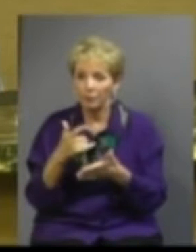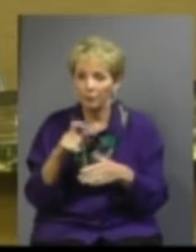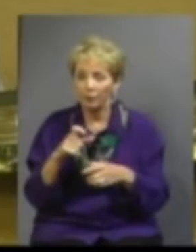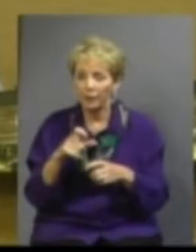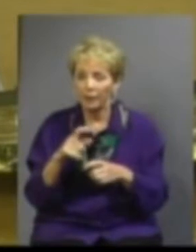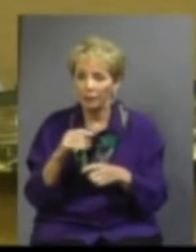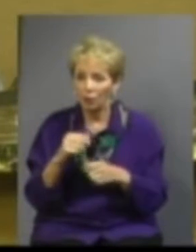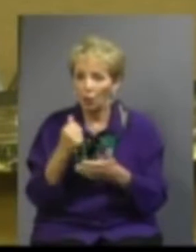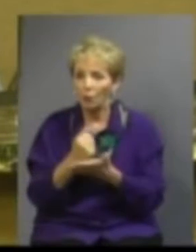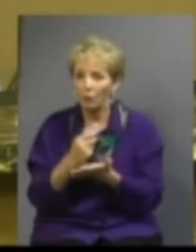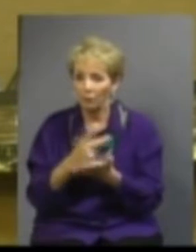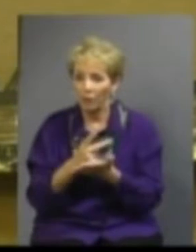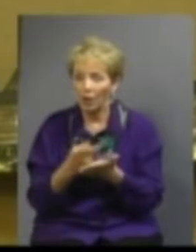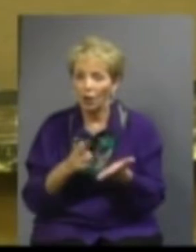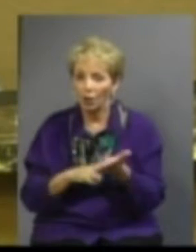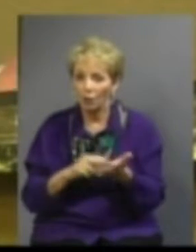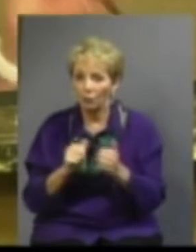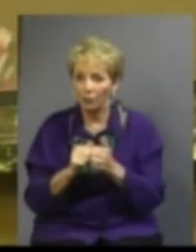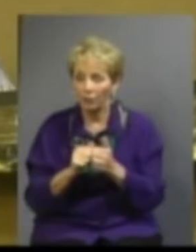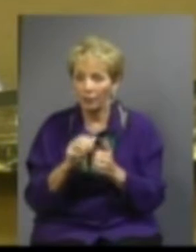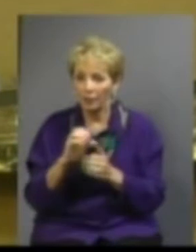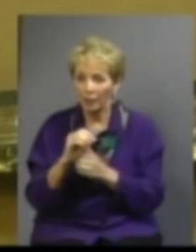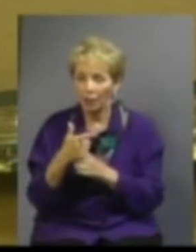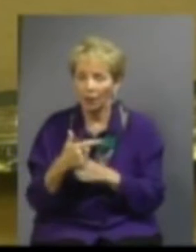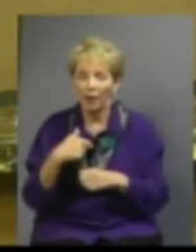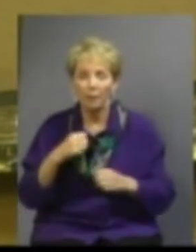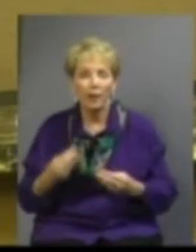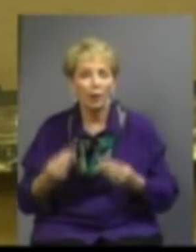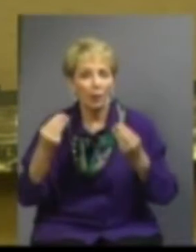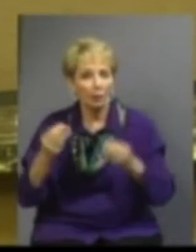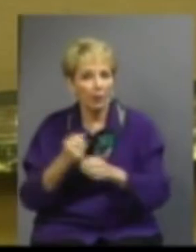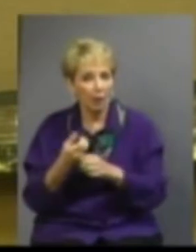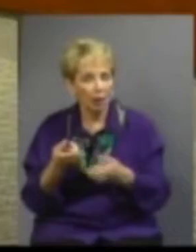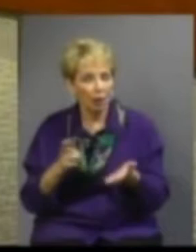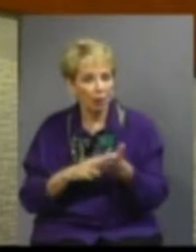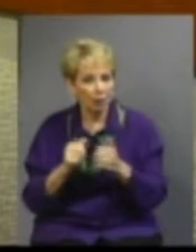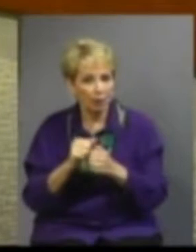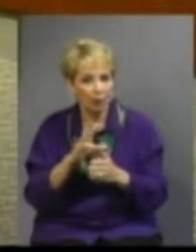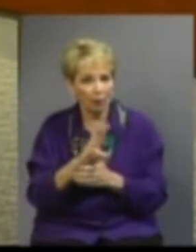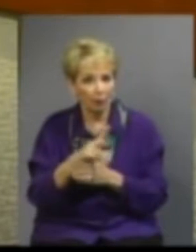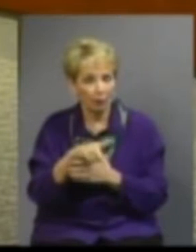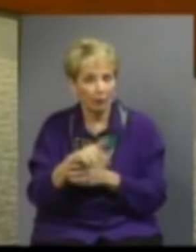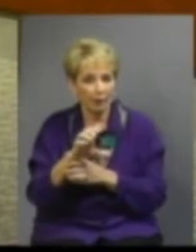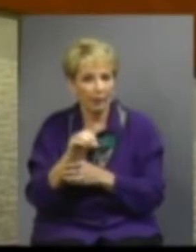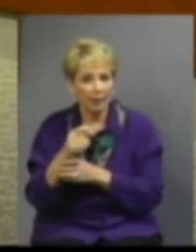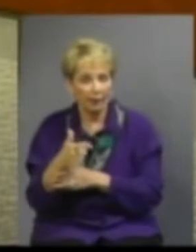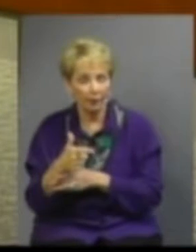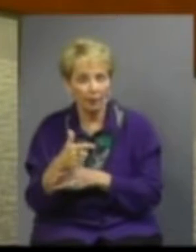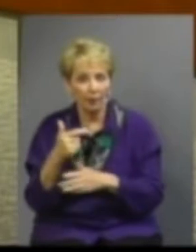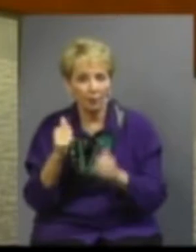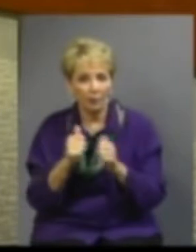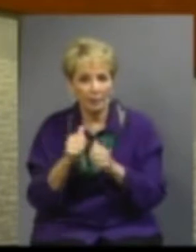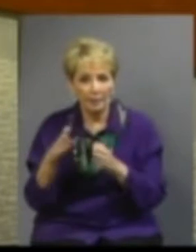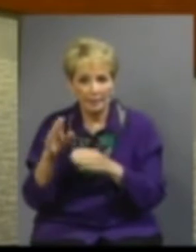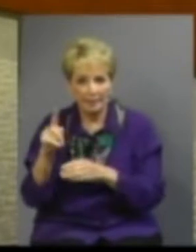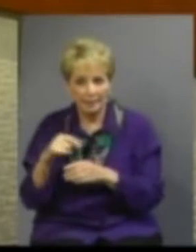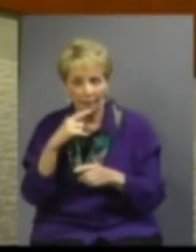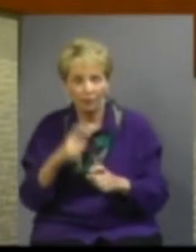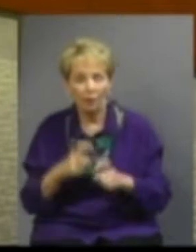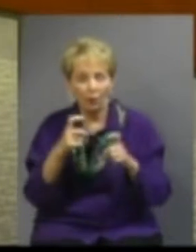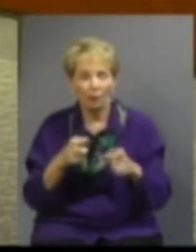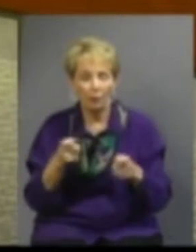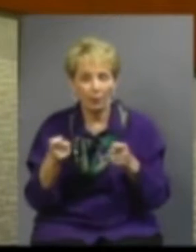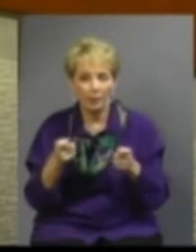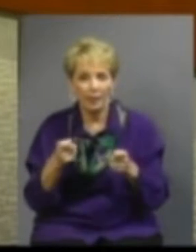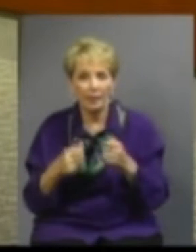to approve the contract with the COG. I make a motion to approve the contract between Western Piedmont Council of Governments and the city for the provision of